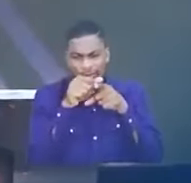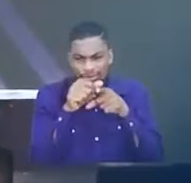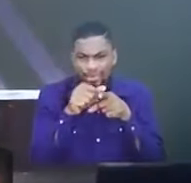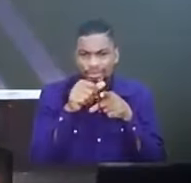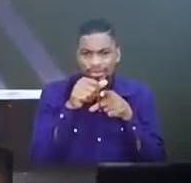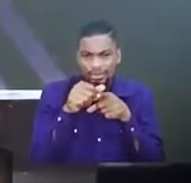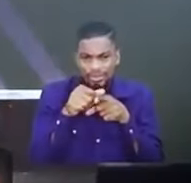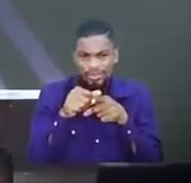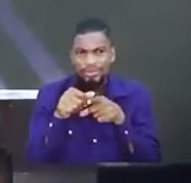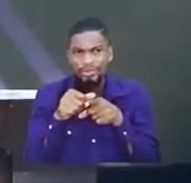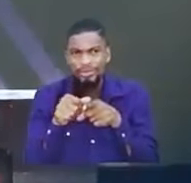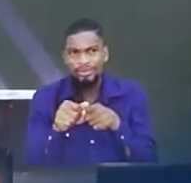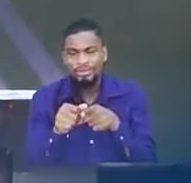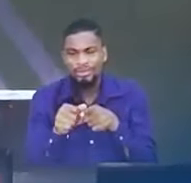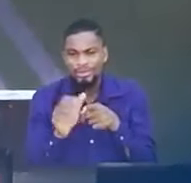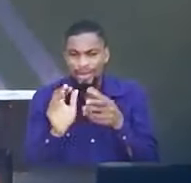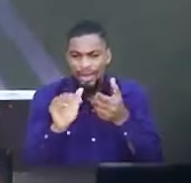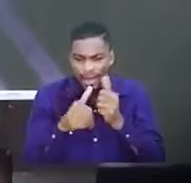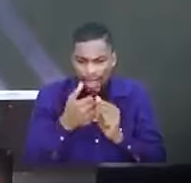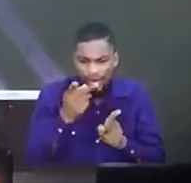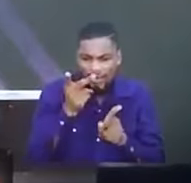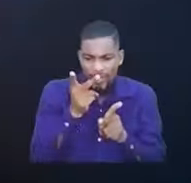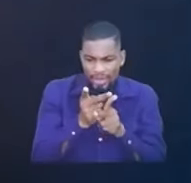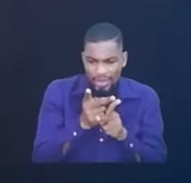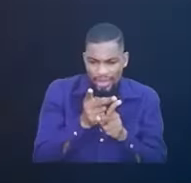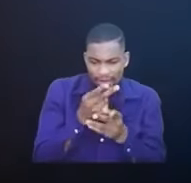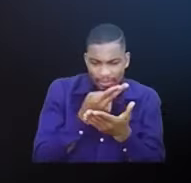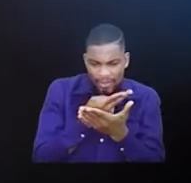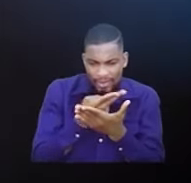how can a young man keep his way pure? Says,